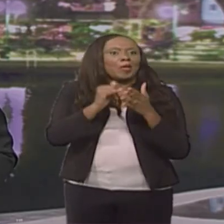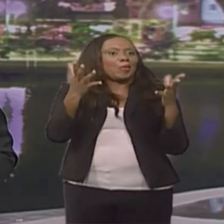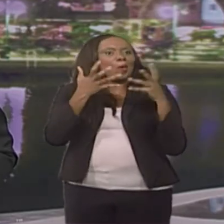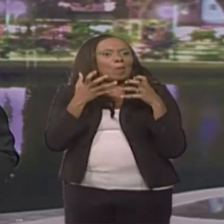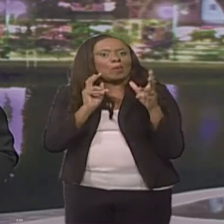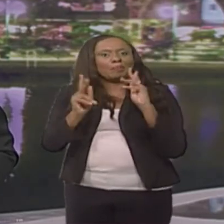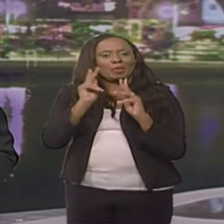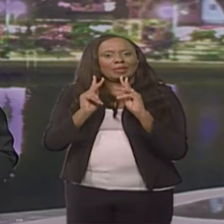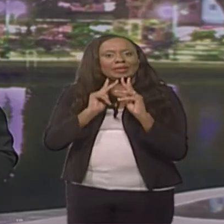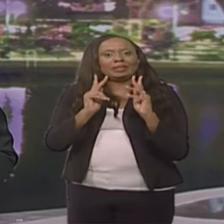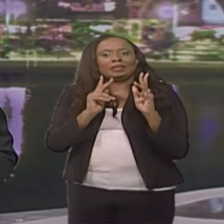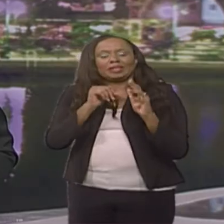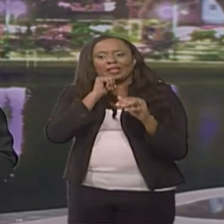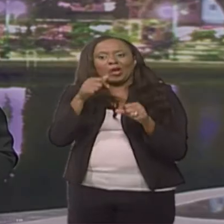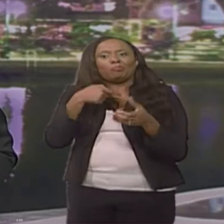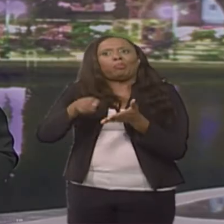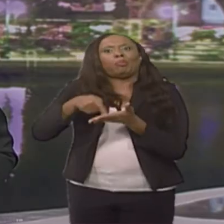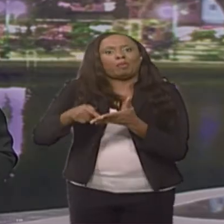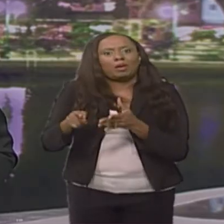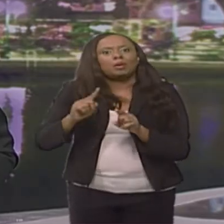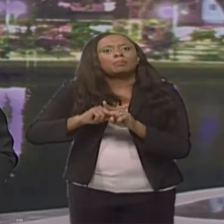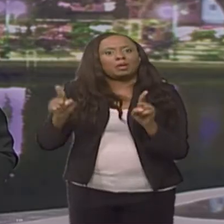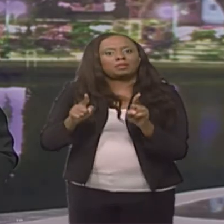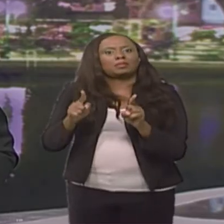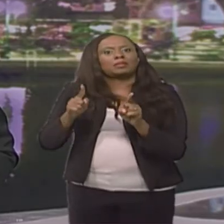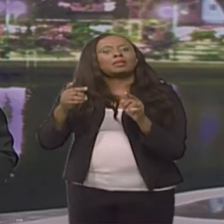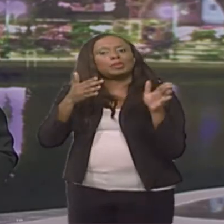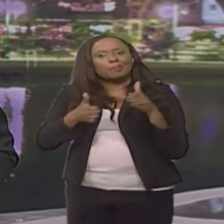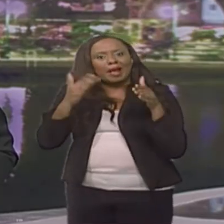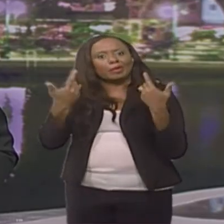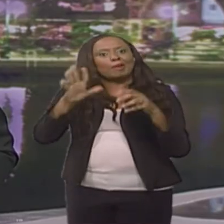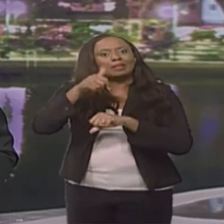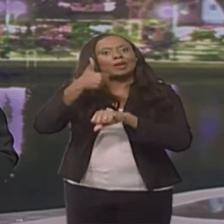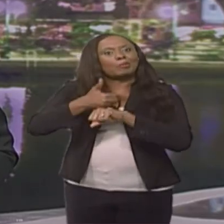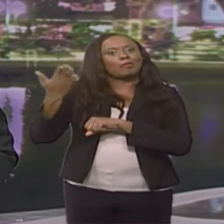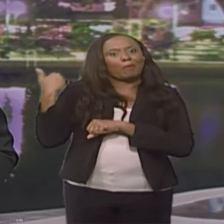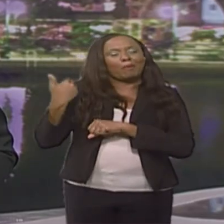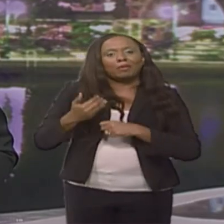election gimmick, and he was moving the second reading of the Income Tax Amendment Bill 2018.